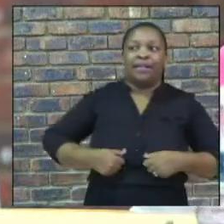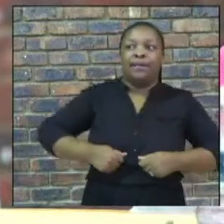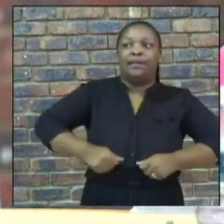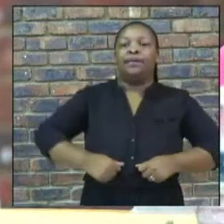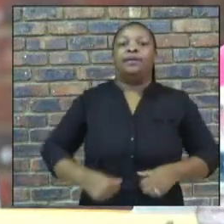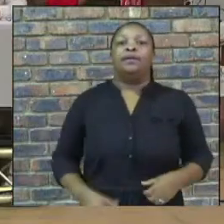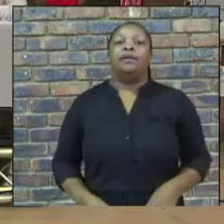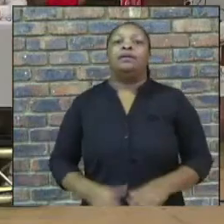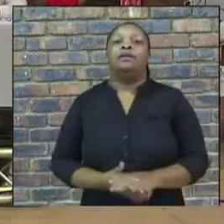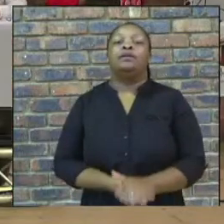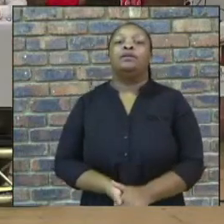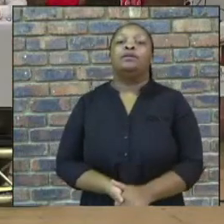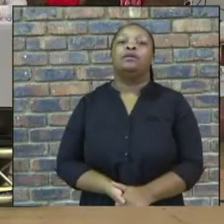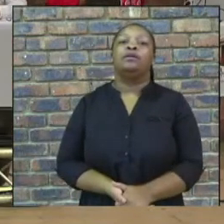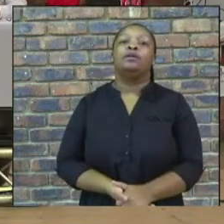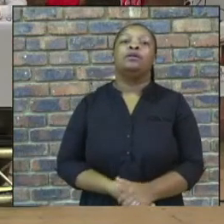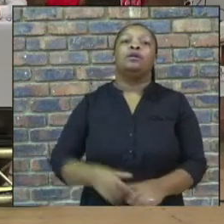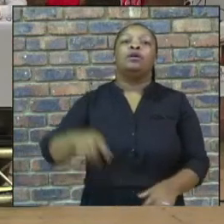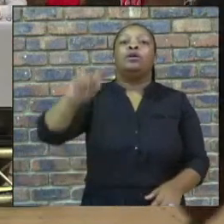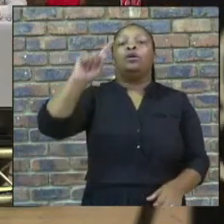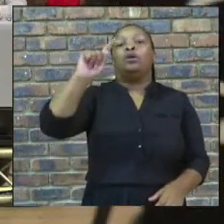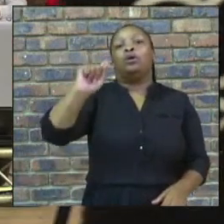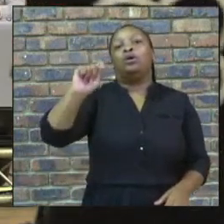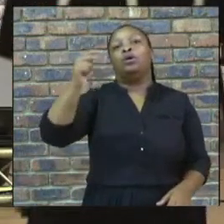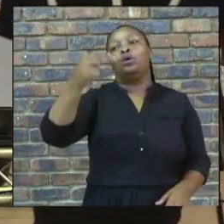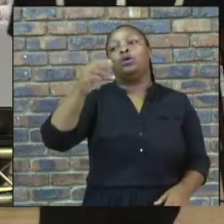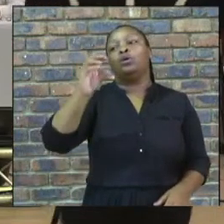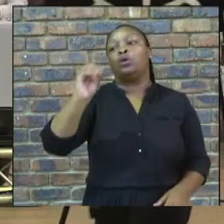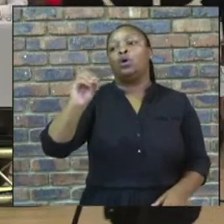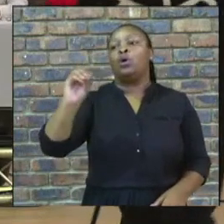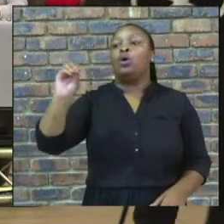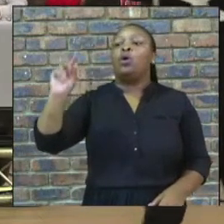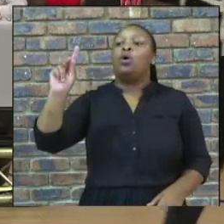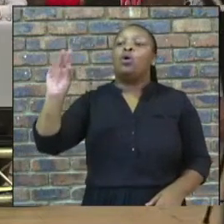Angikuthokoze mhlala situlo.